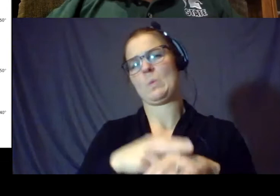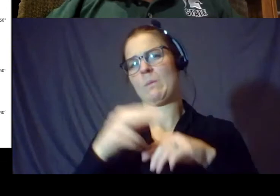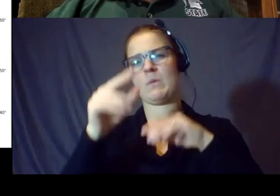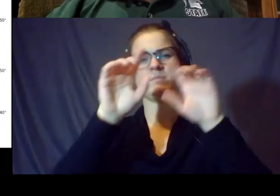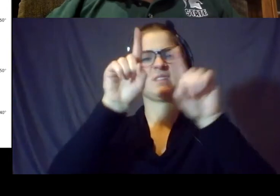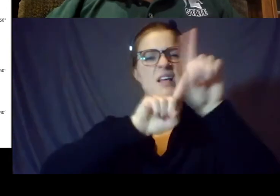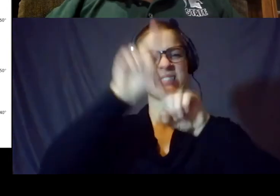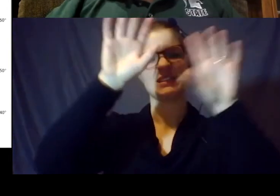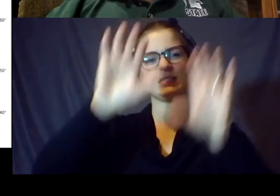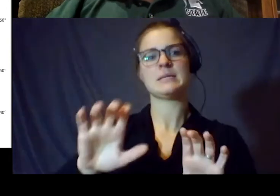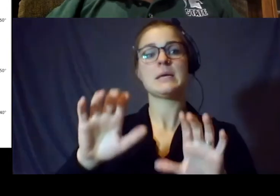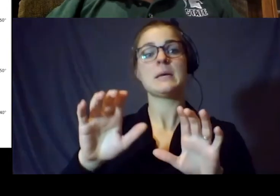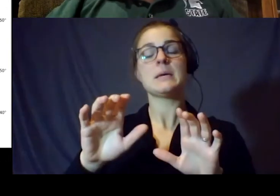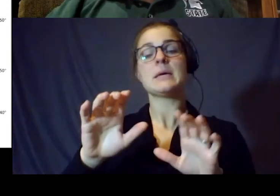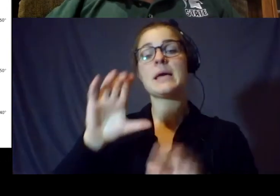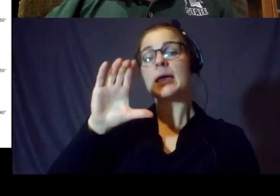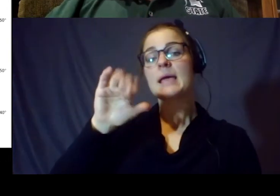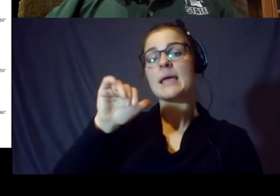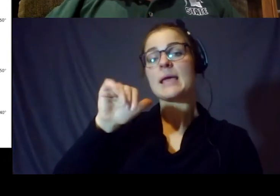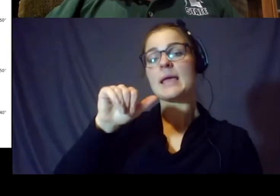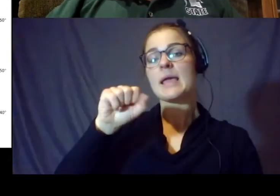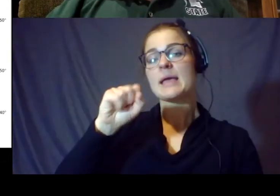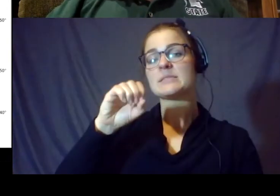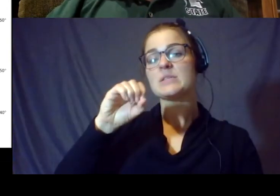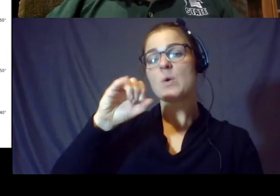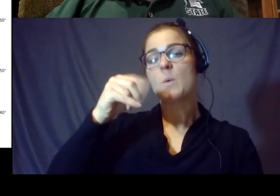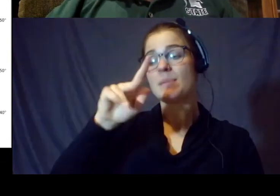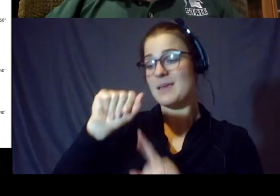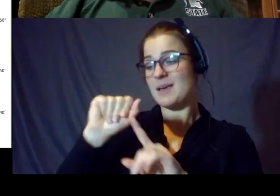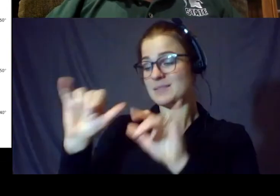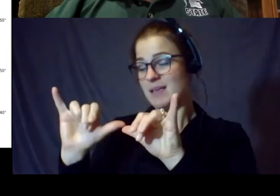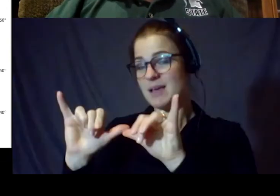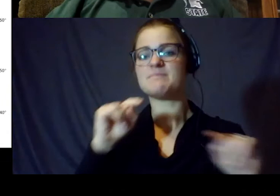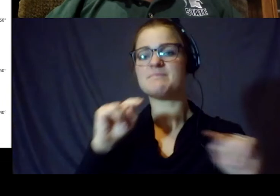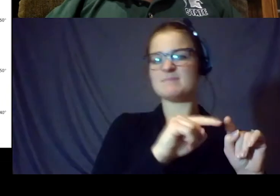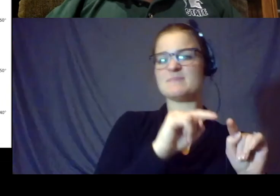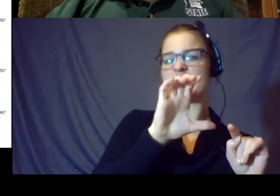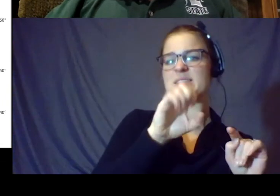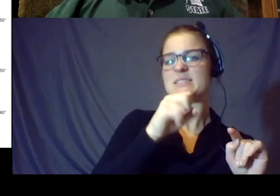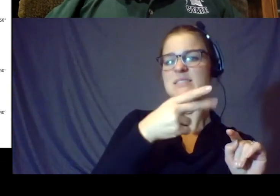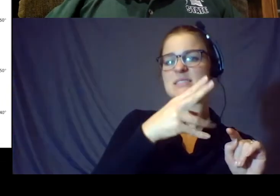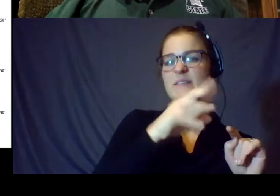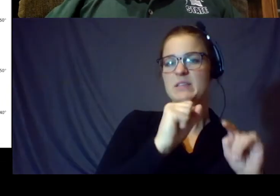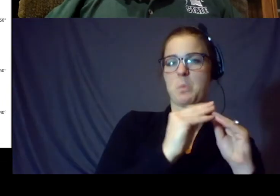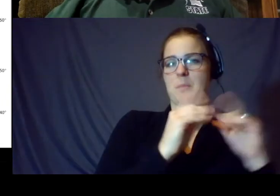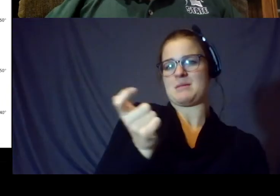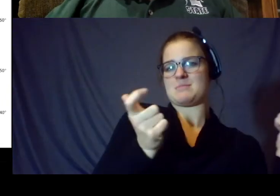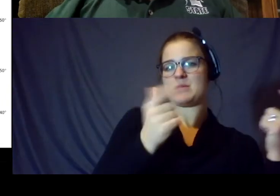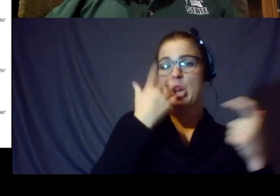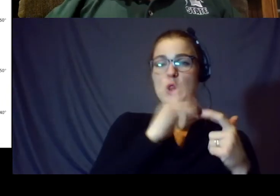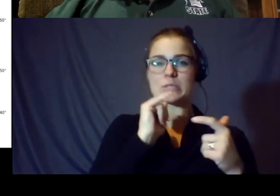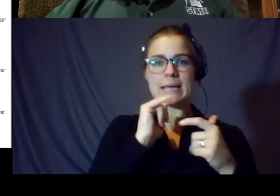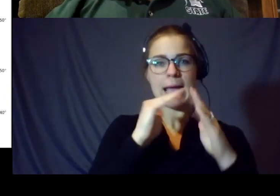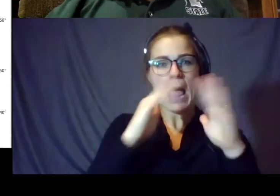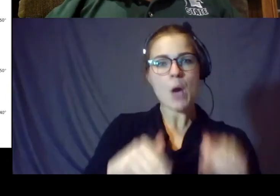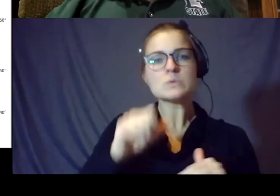than Cassiopeia in terms of its little house-shaped thing. Again, why this little thing which looks like a house or maybe a dunce cap, how